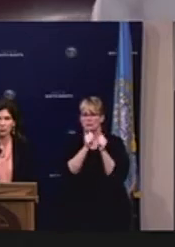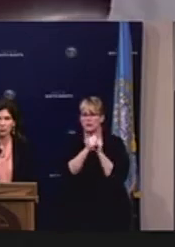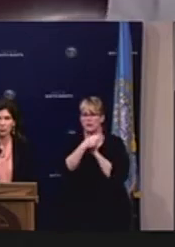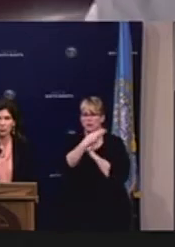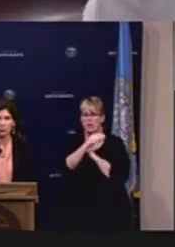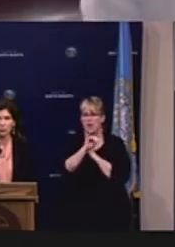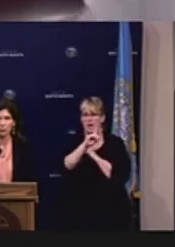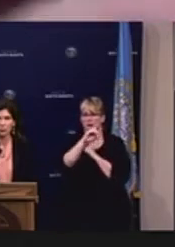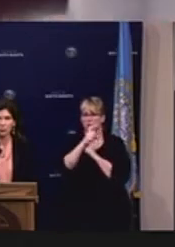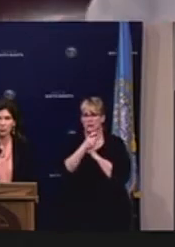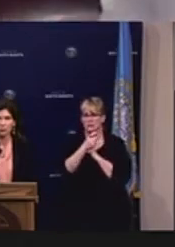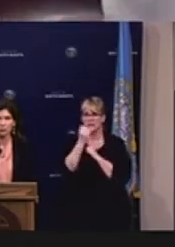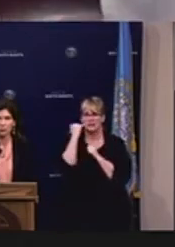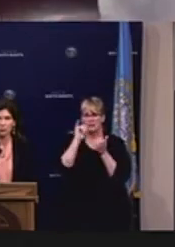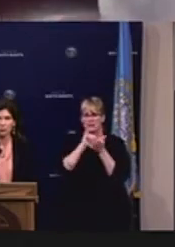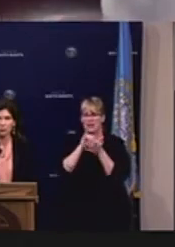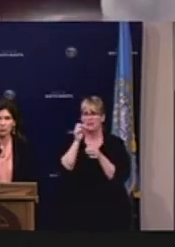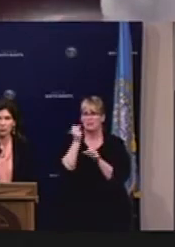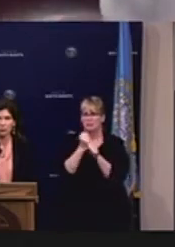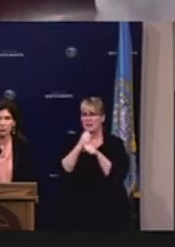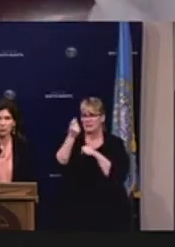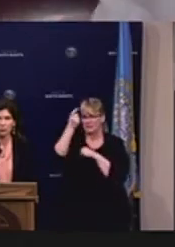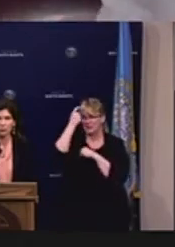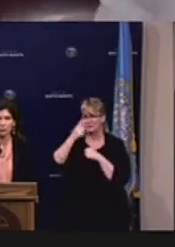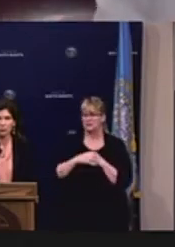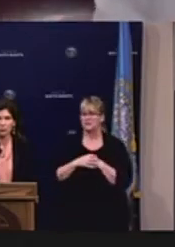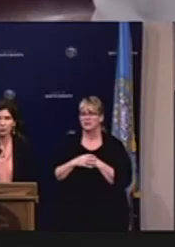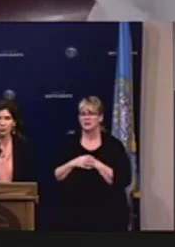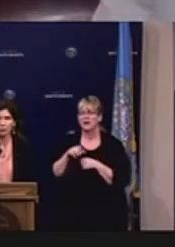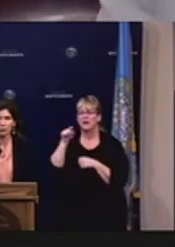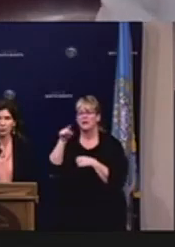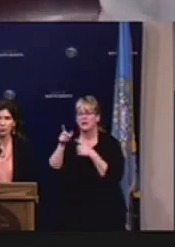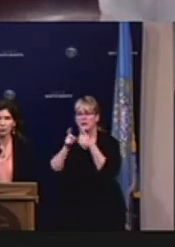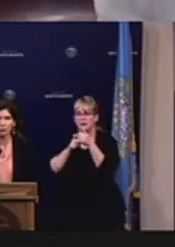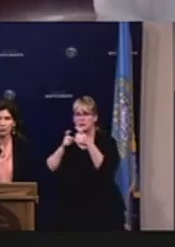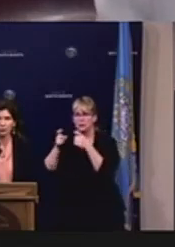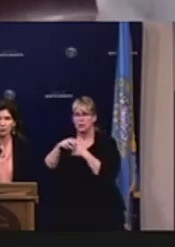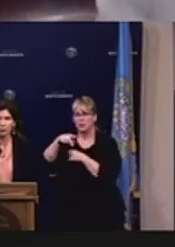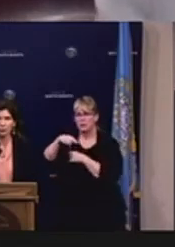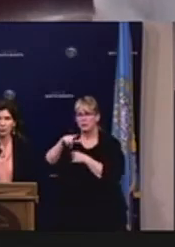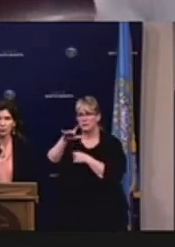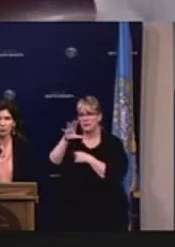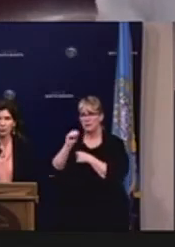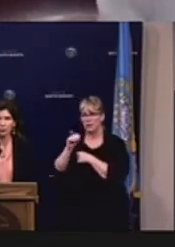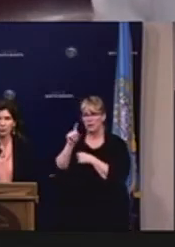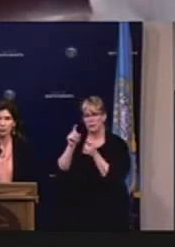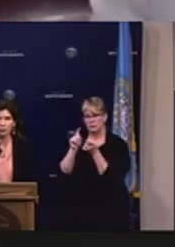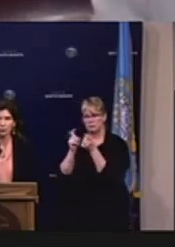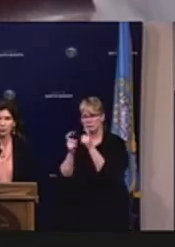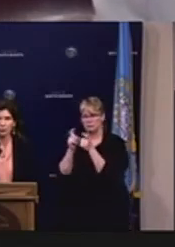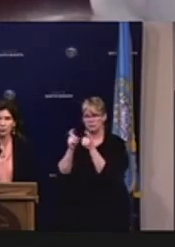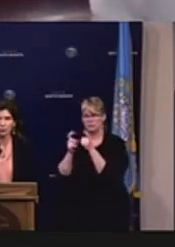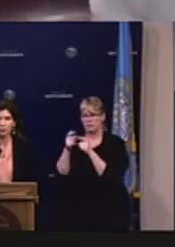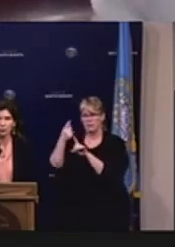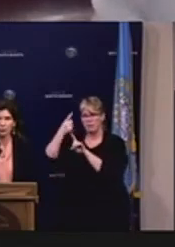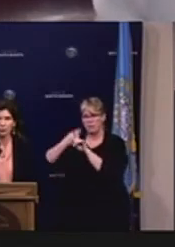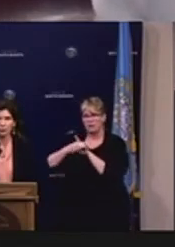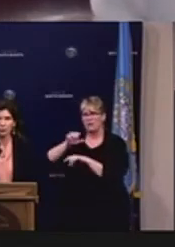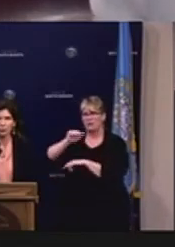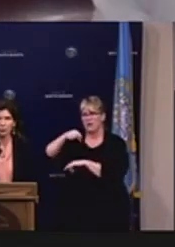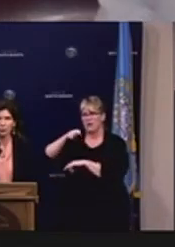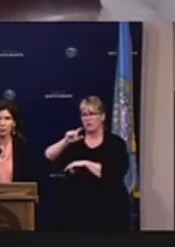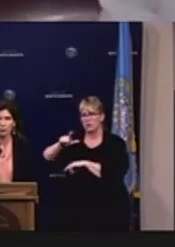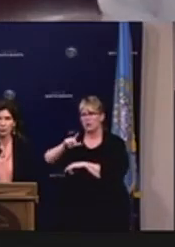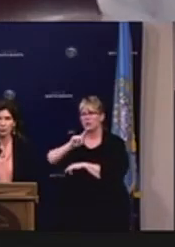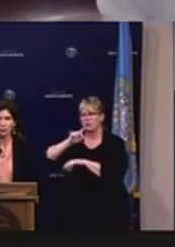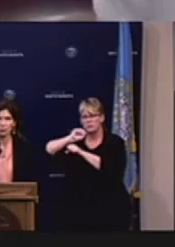makes sense. The placebo-controlled trial, we've been modifying over the month of April and really working